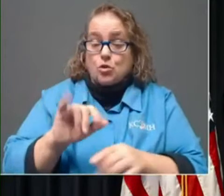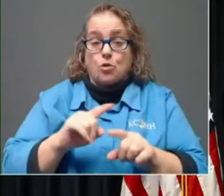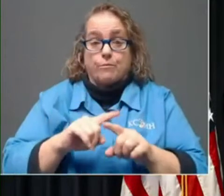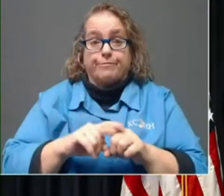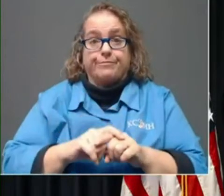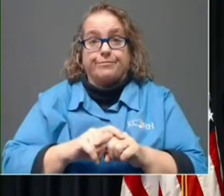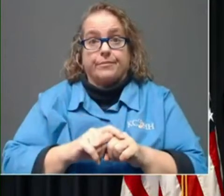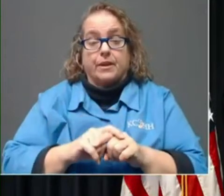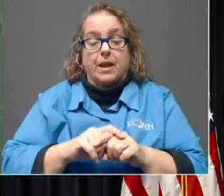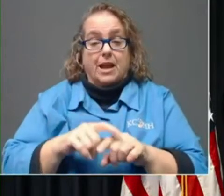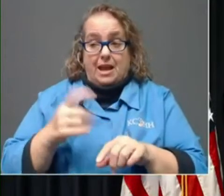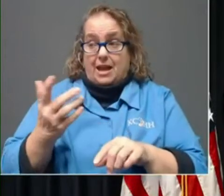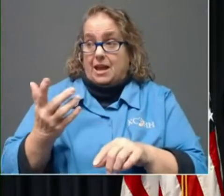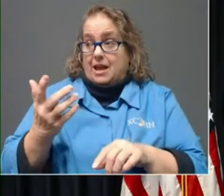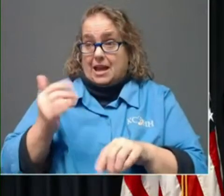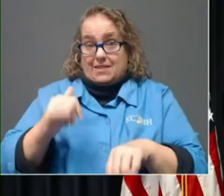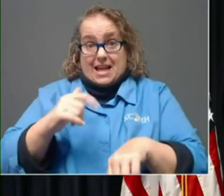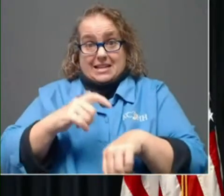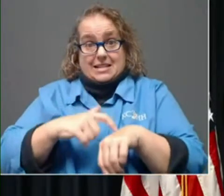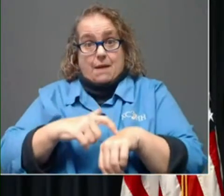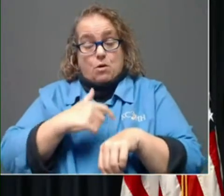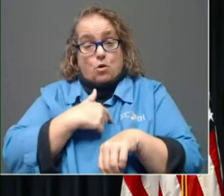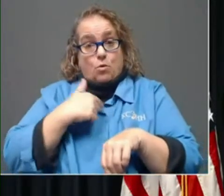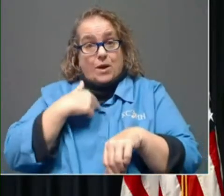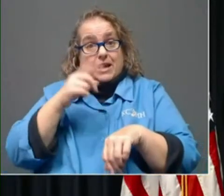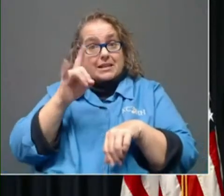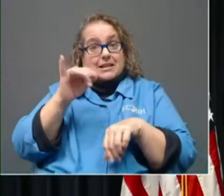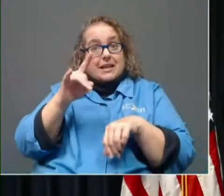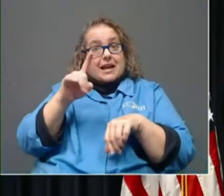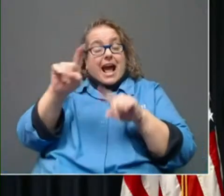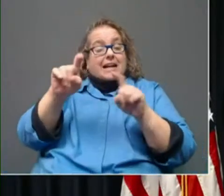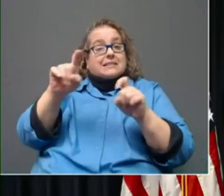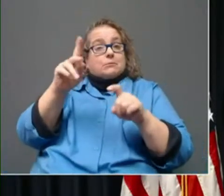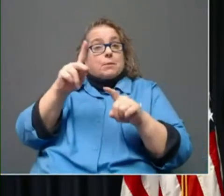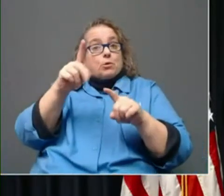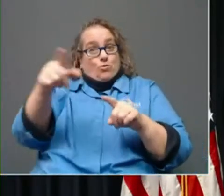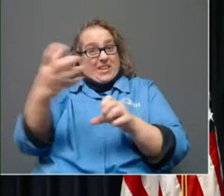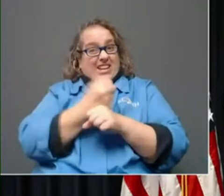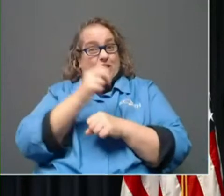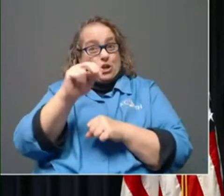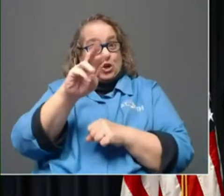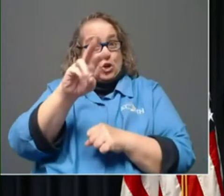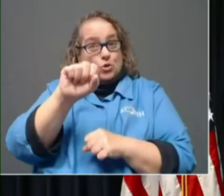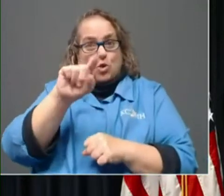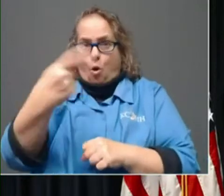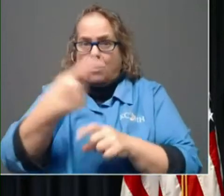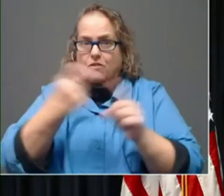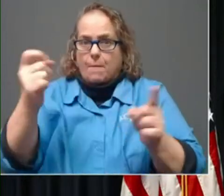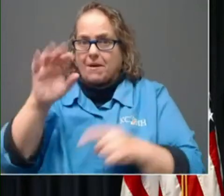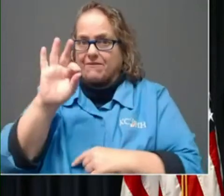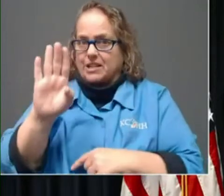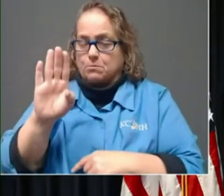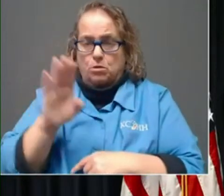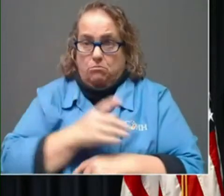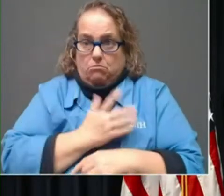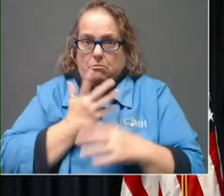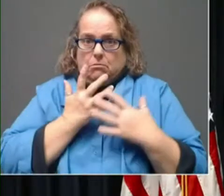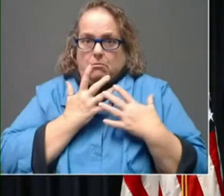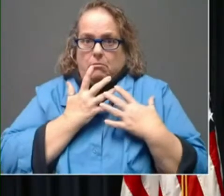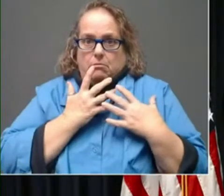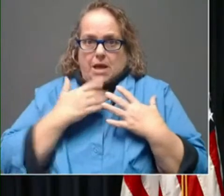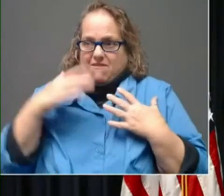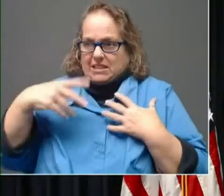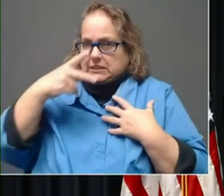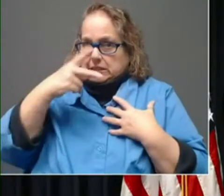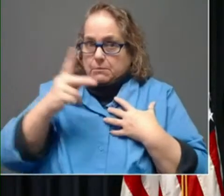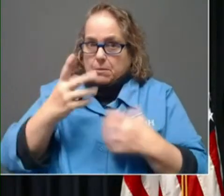you poll this, that some people only get their news from Facebook, you could understand that they don't have the information that they need to say yes